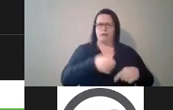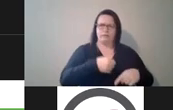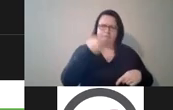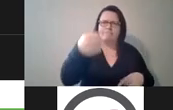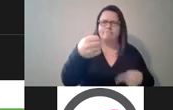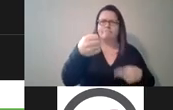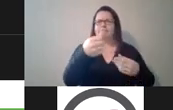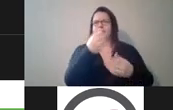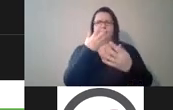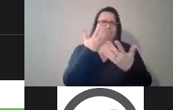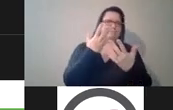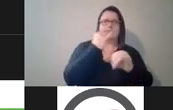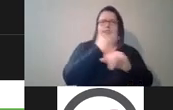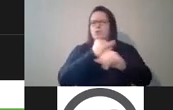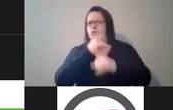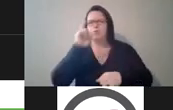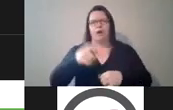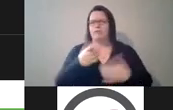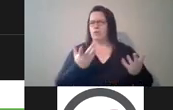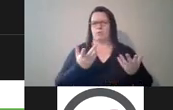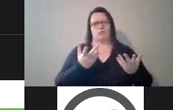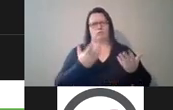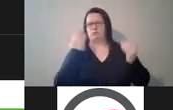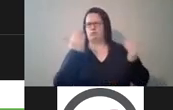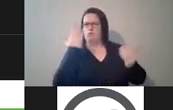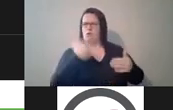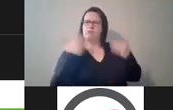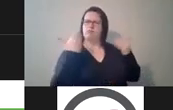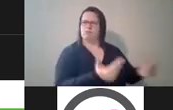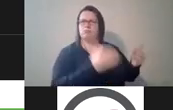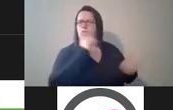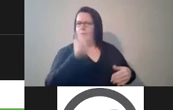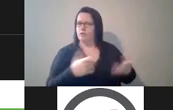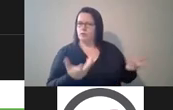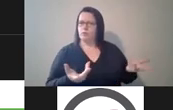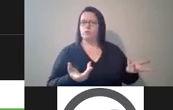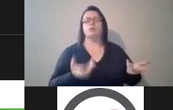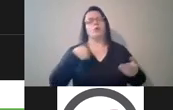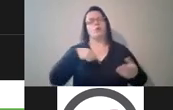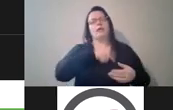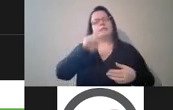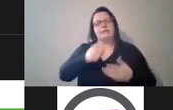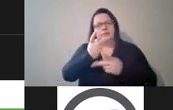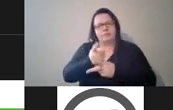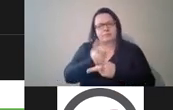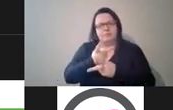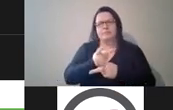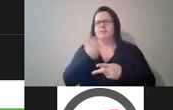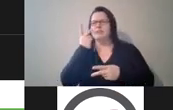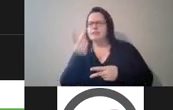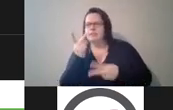institutionalized, let's not do that. So we need to think very much, you know, what are the options